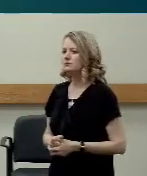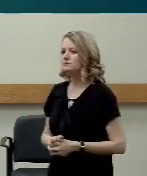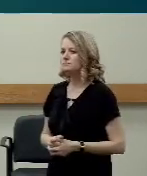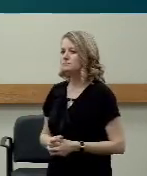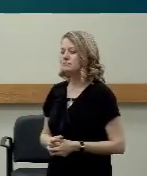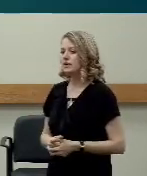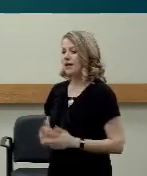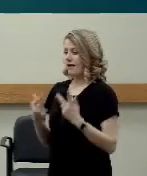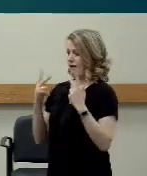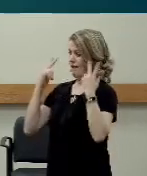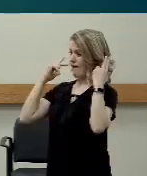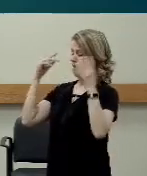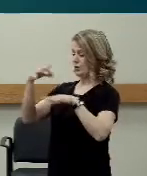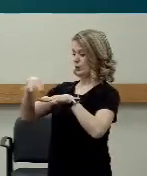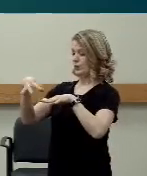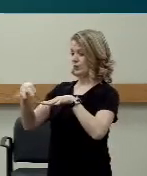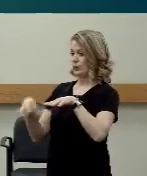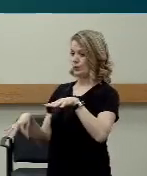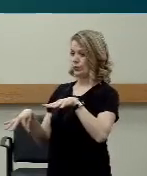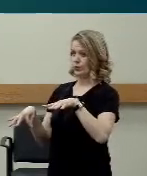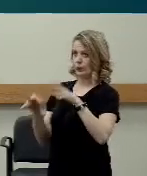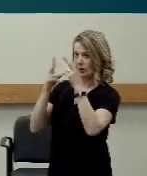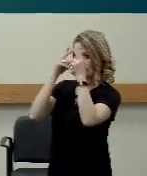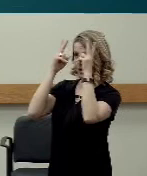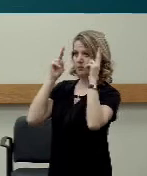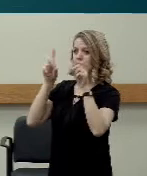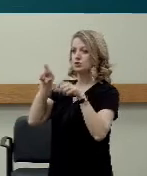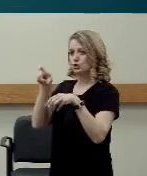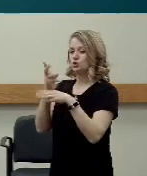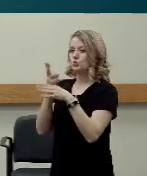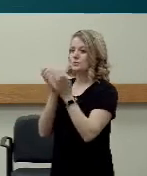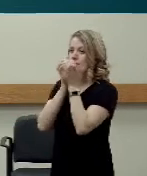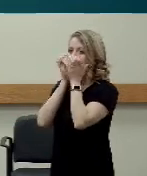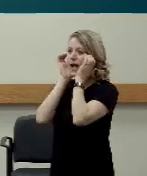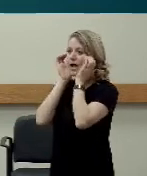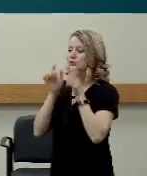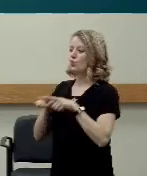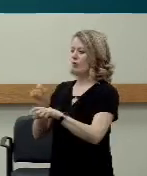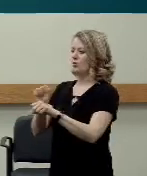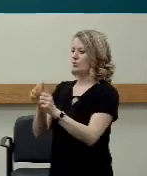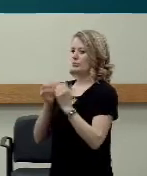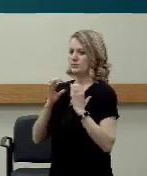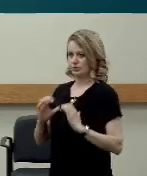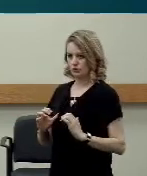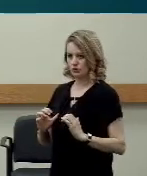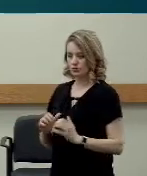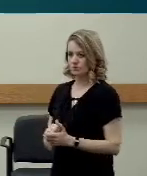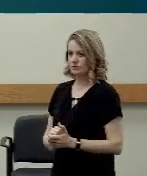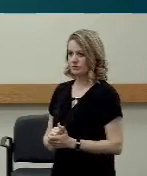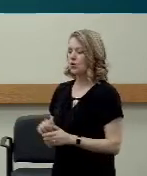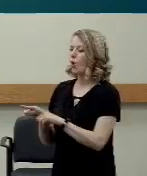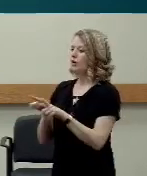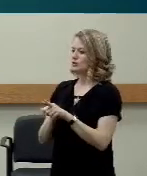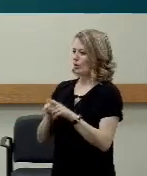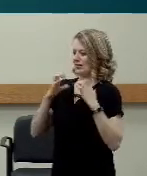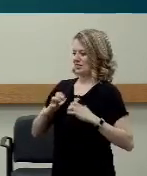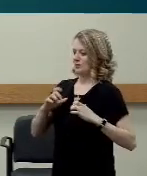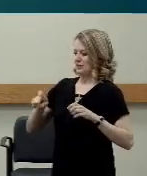Hair and nail salons, barbershop employees to be masked during customer contact times, and customer seating must be 6 feet